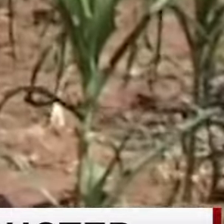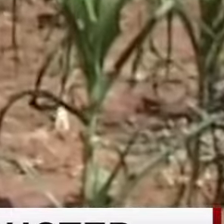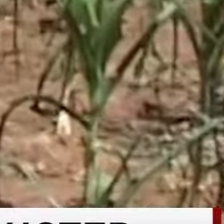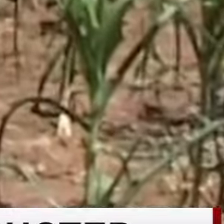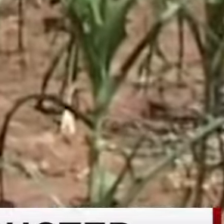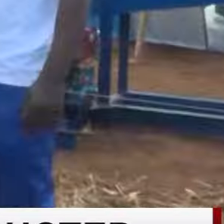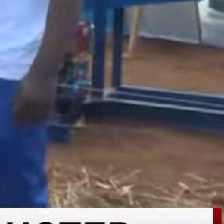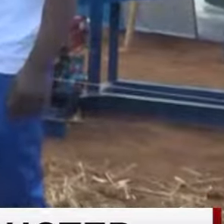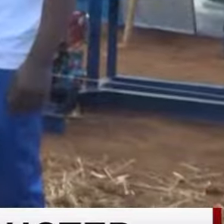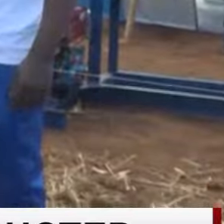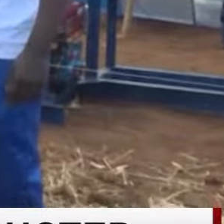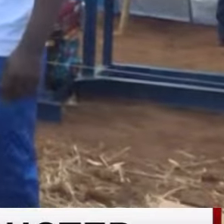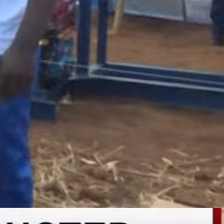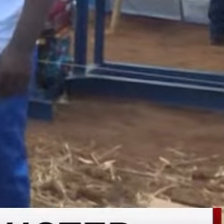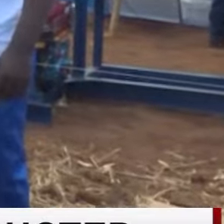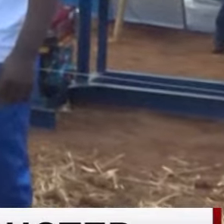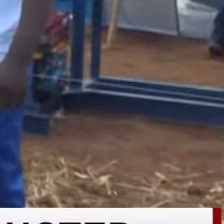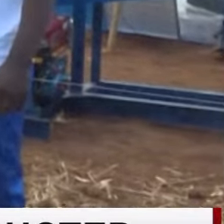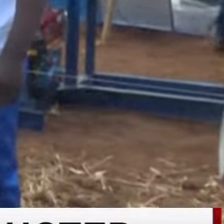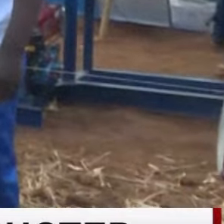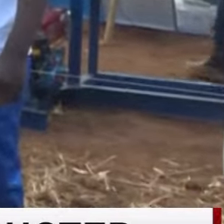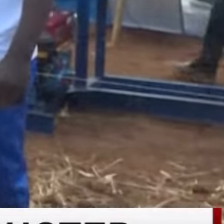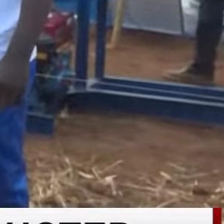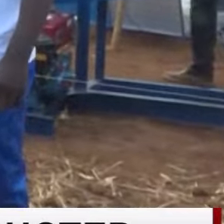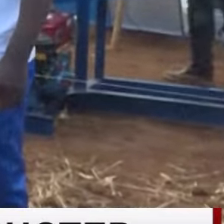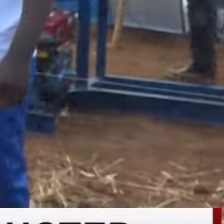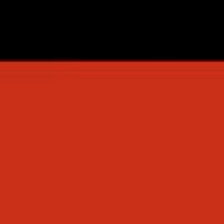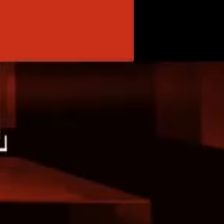to supporting East irrigation schemes.